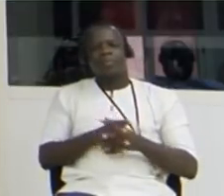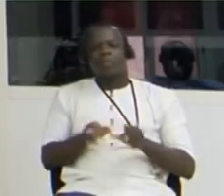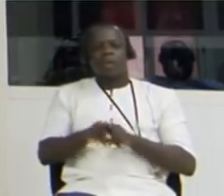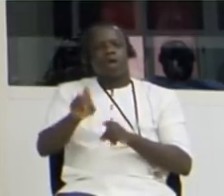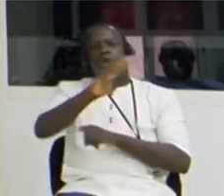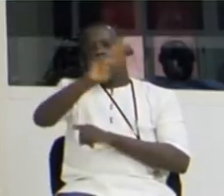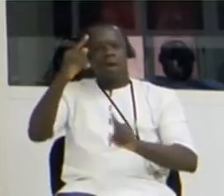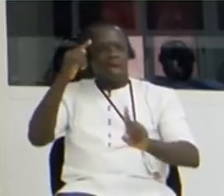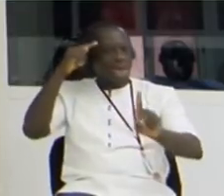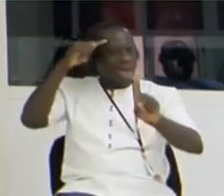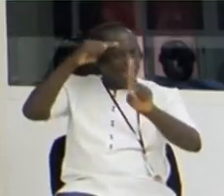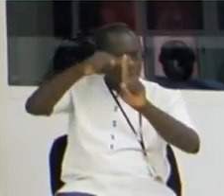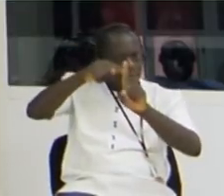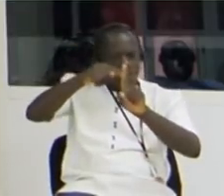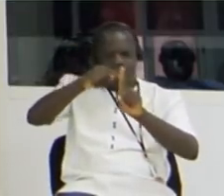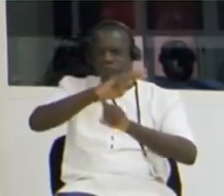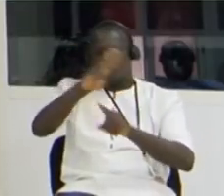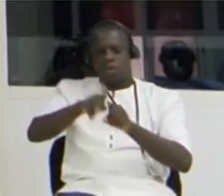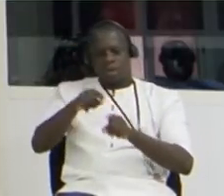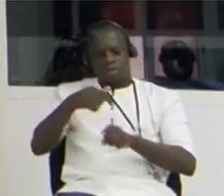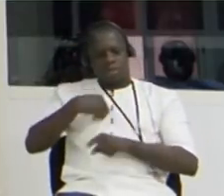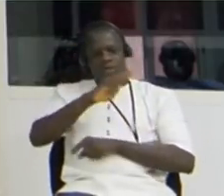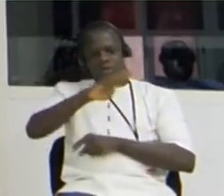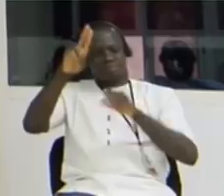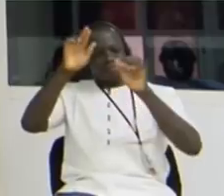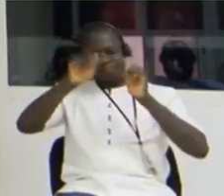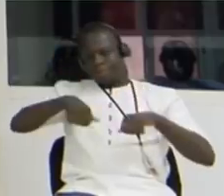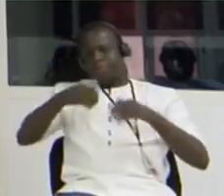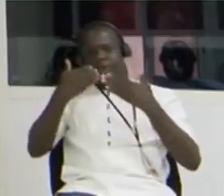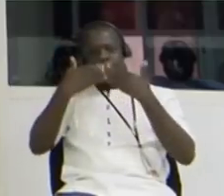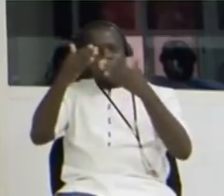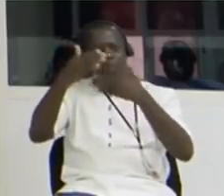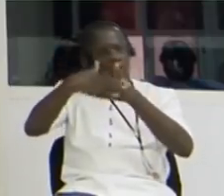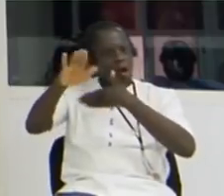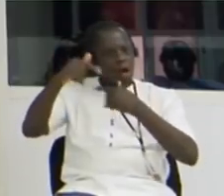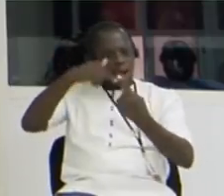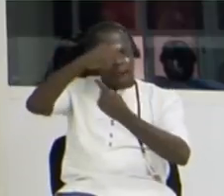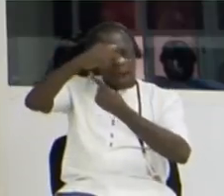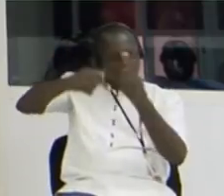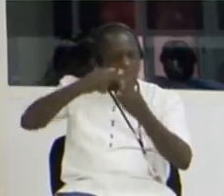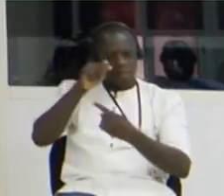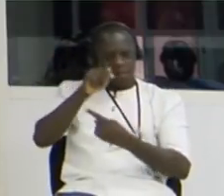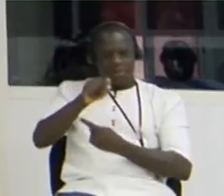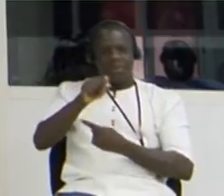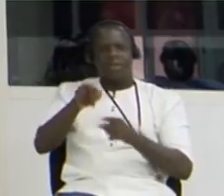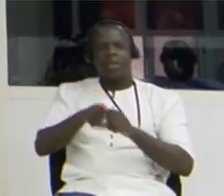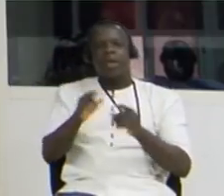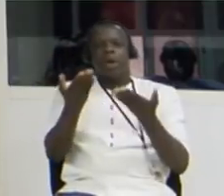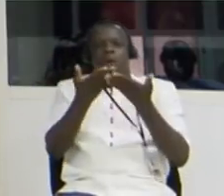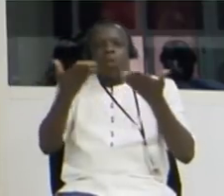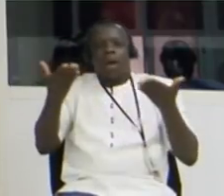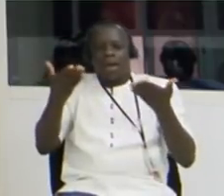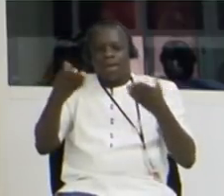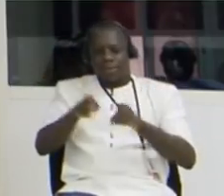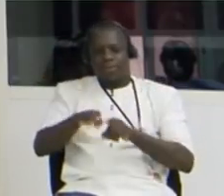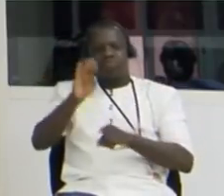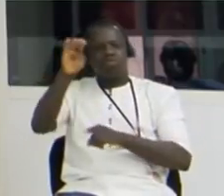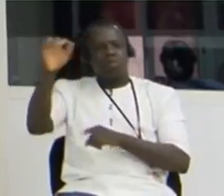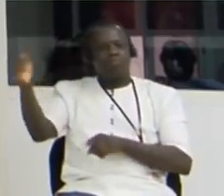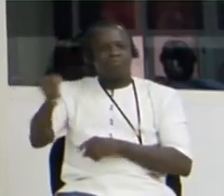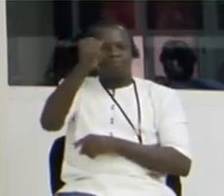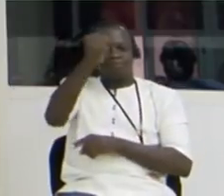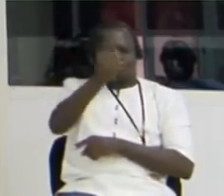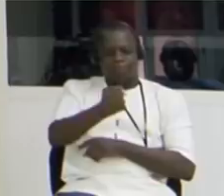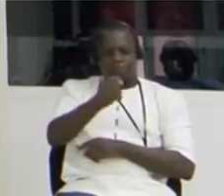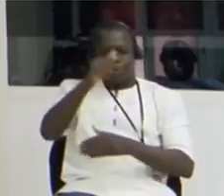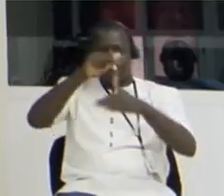objective of the pageant. I cannot tell you much about that. But the reason why we were co-opted in the committee